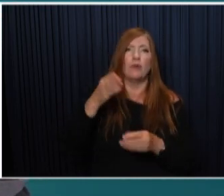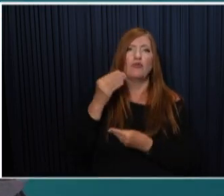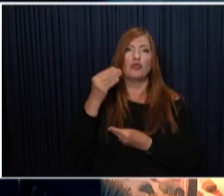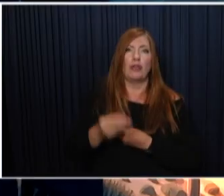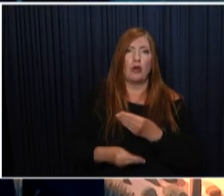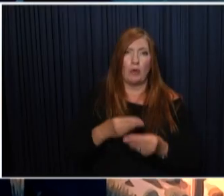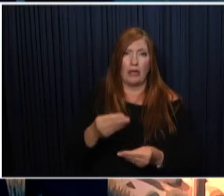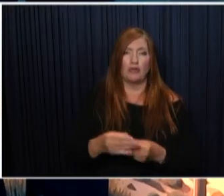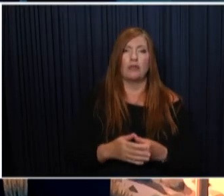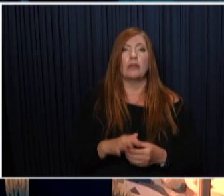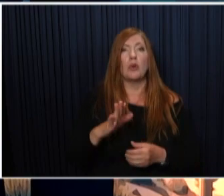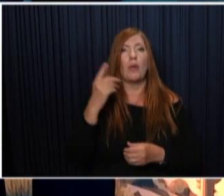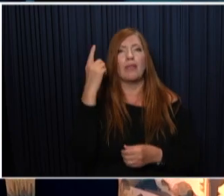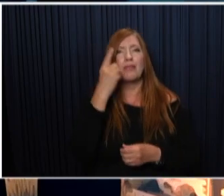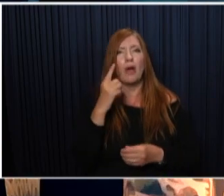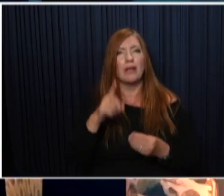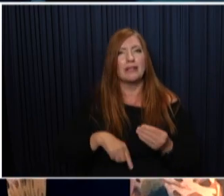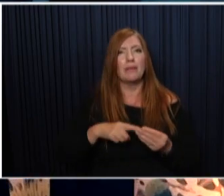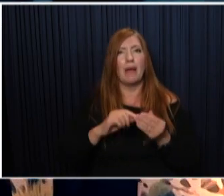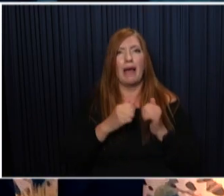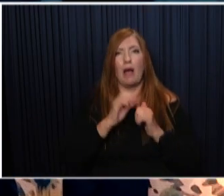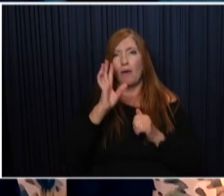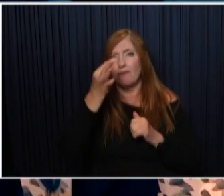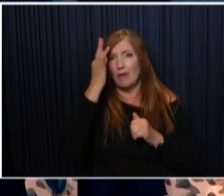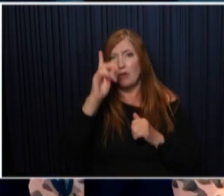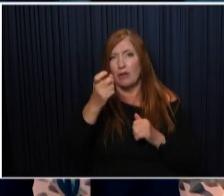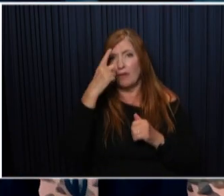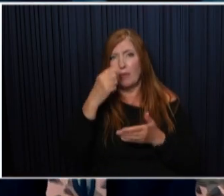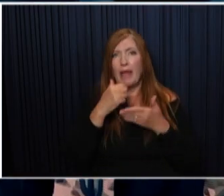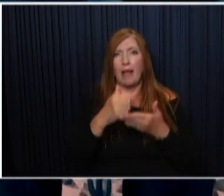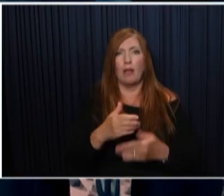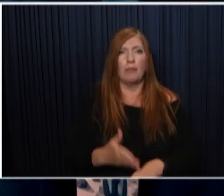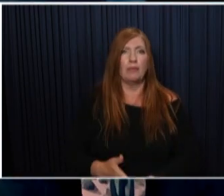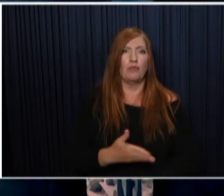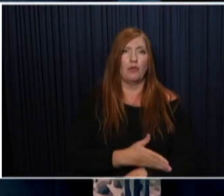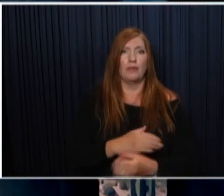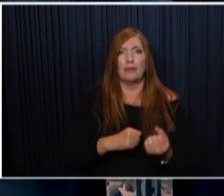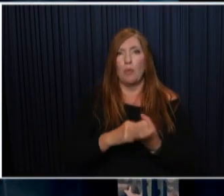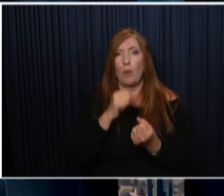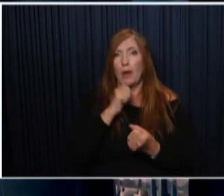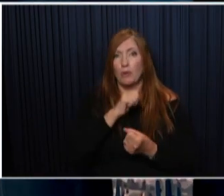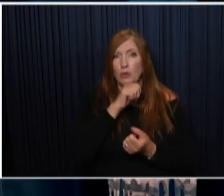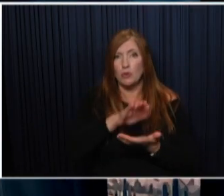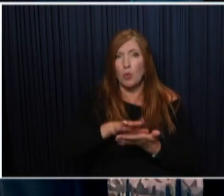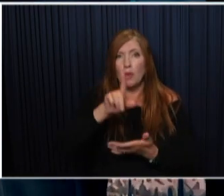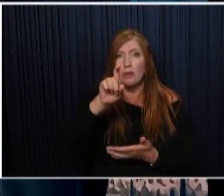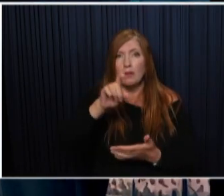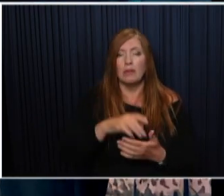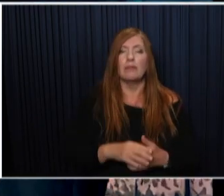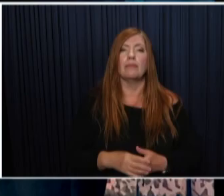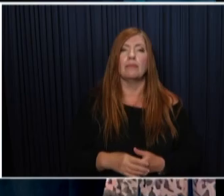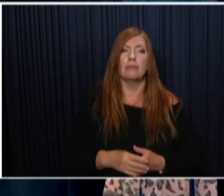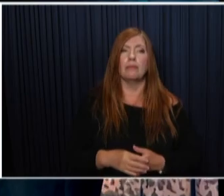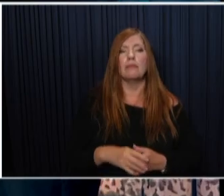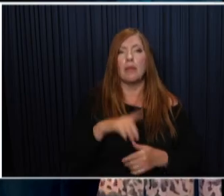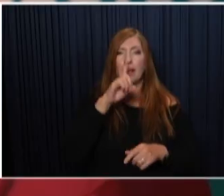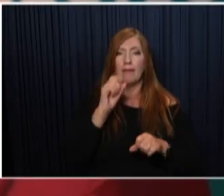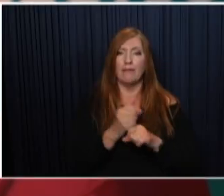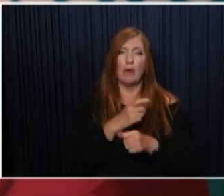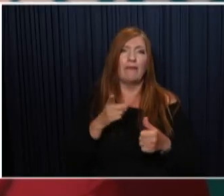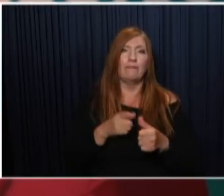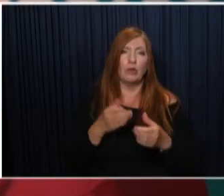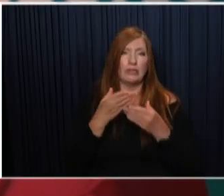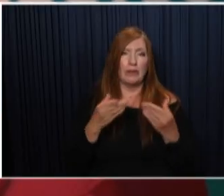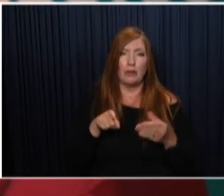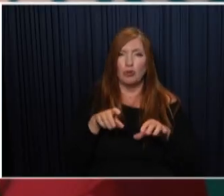generations. Your thoughts on how the federal government can help improve and support Arizona schools? Very first thing they should do,